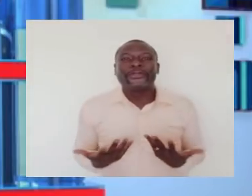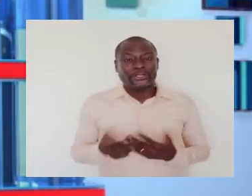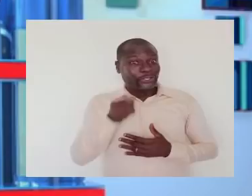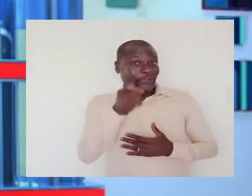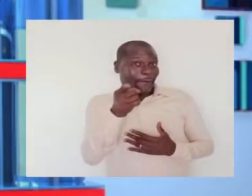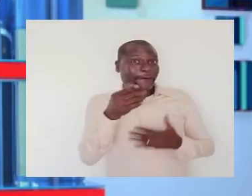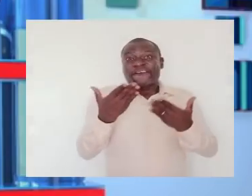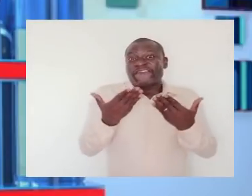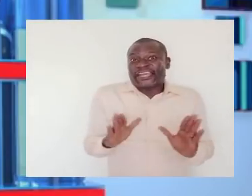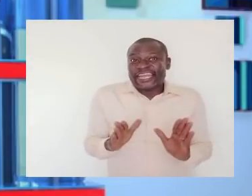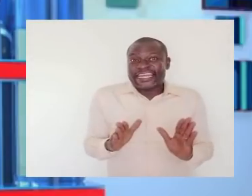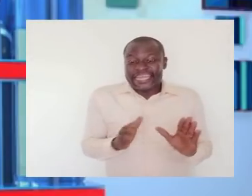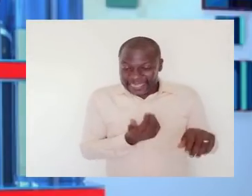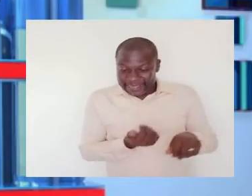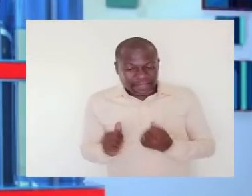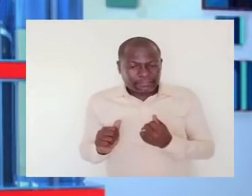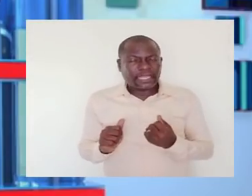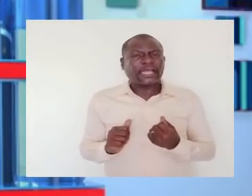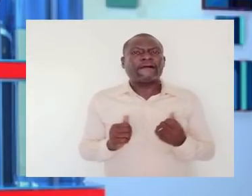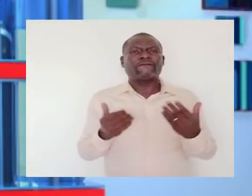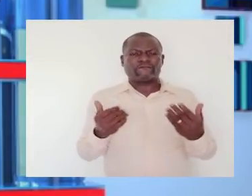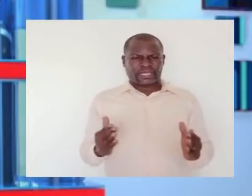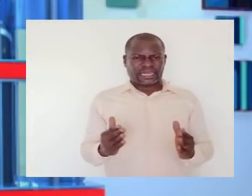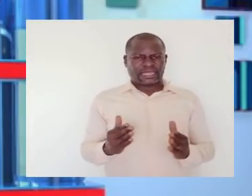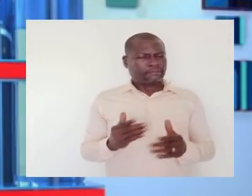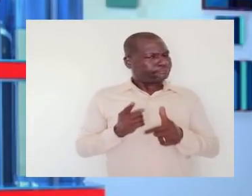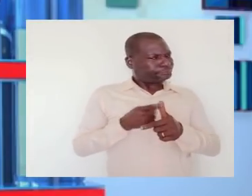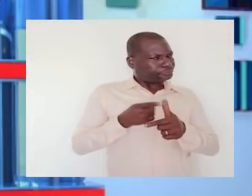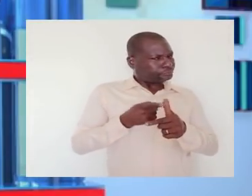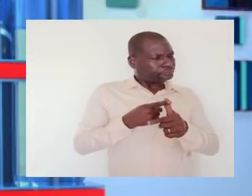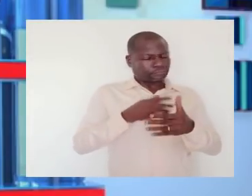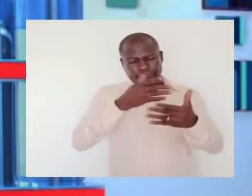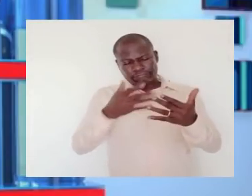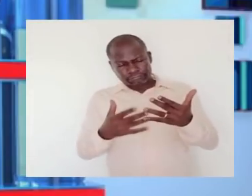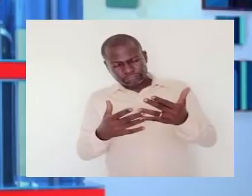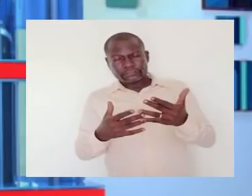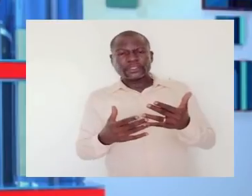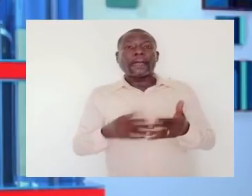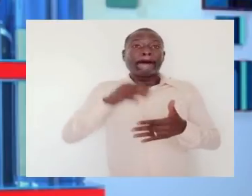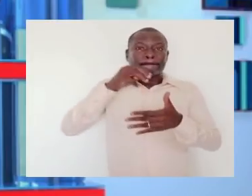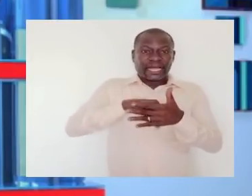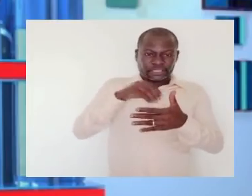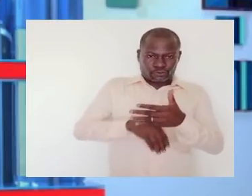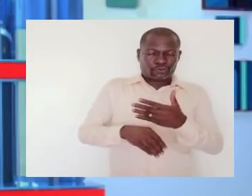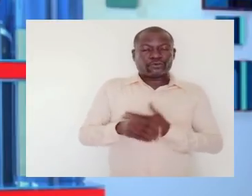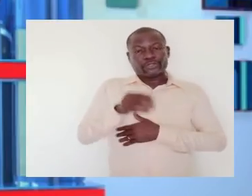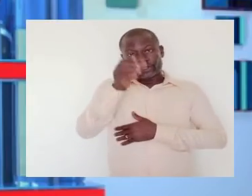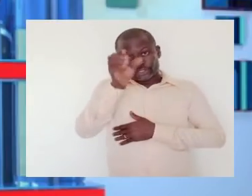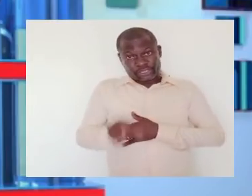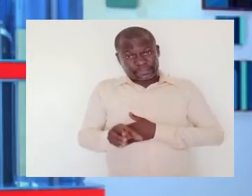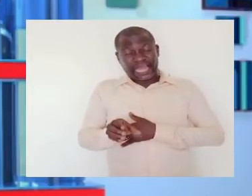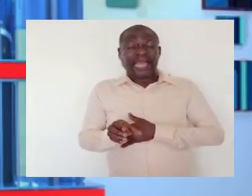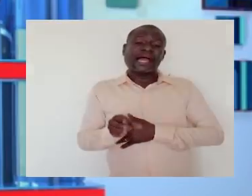Se onipa ba su ebeye kristo ni a. Die aka no ne se. Matthew